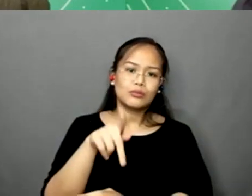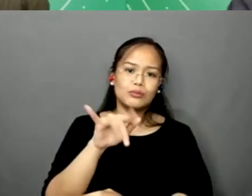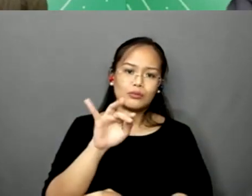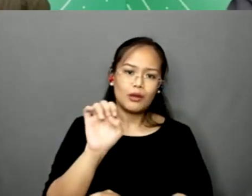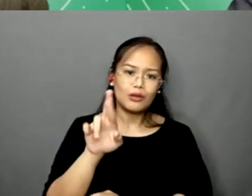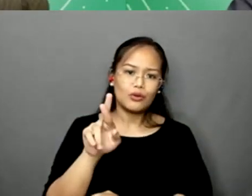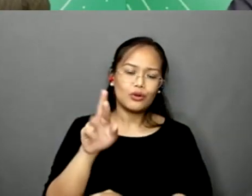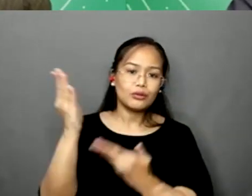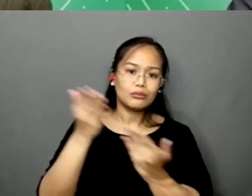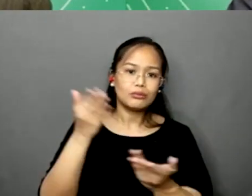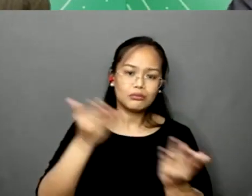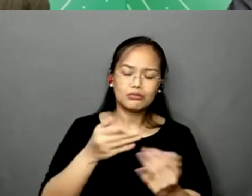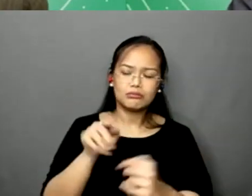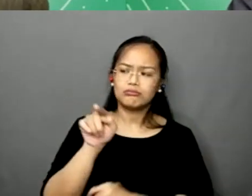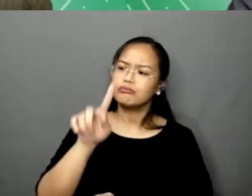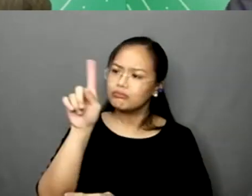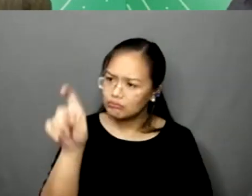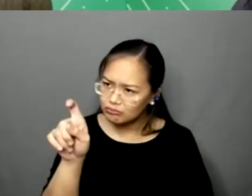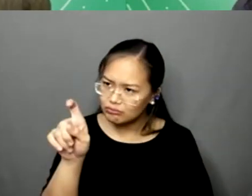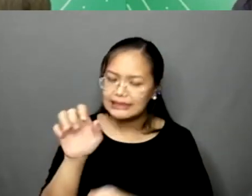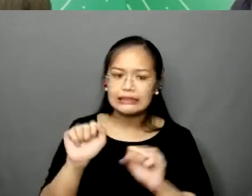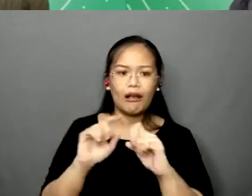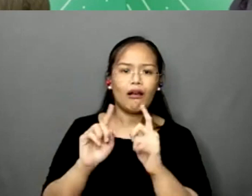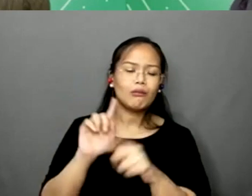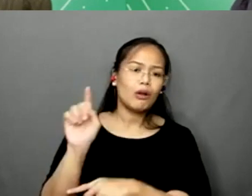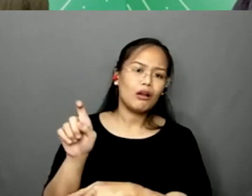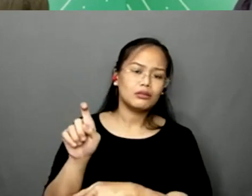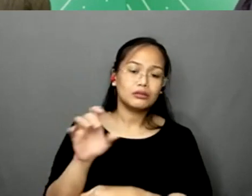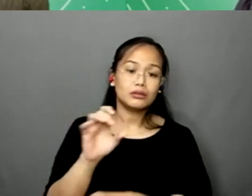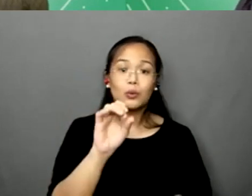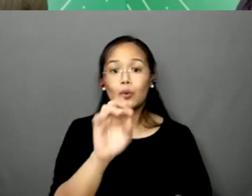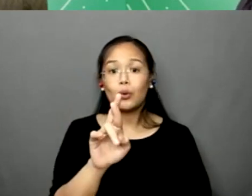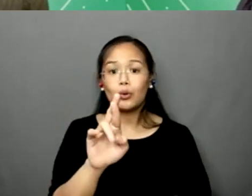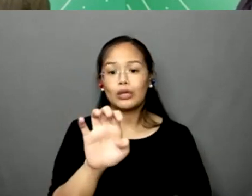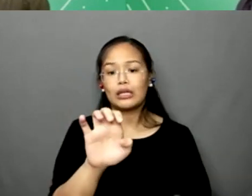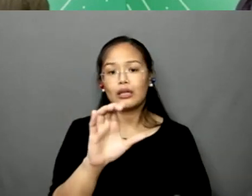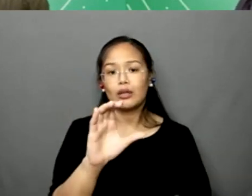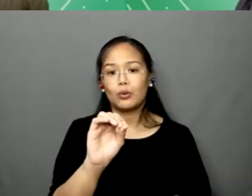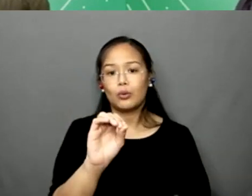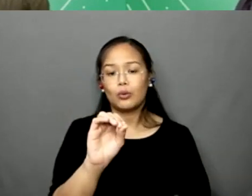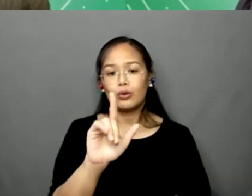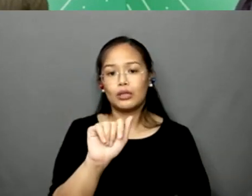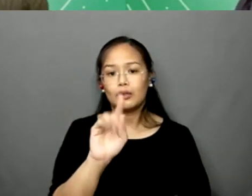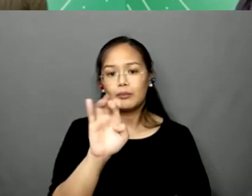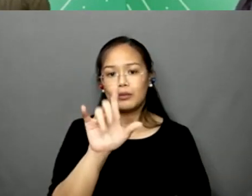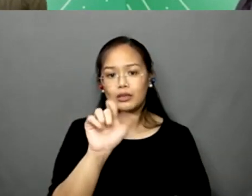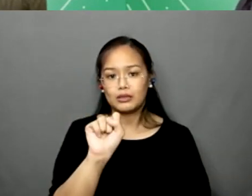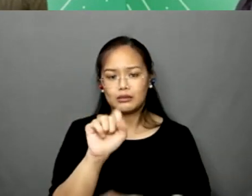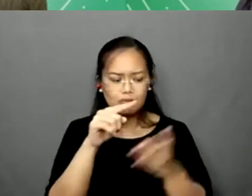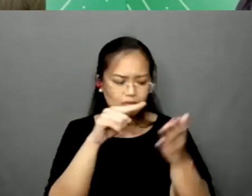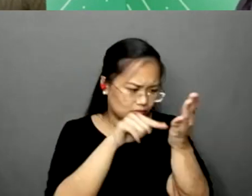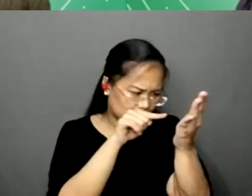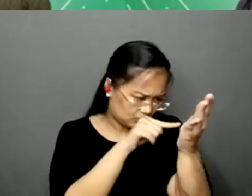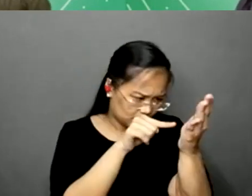always be trusted. Again, with the number of eco labels around, it's kind of difficult. But taking time to learn about